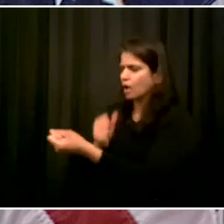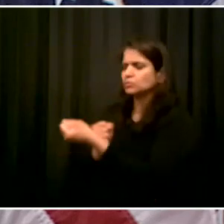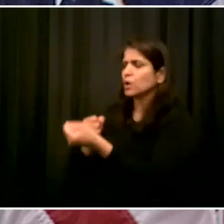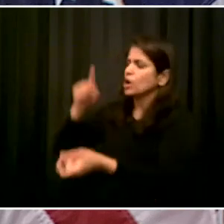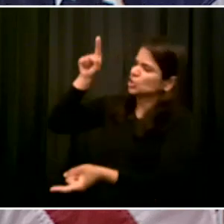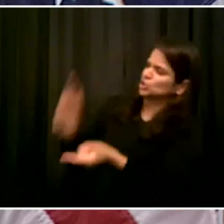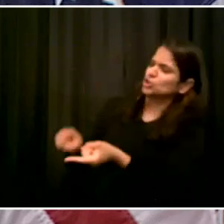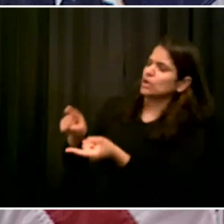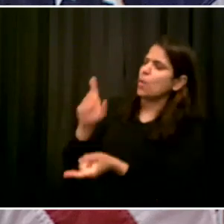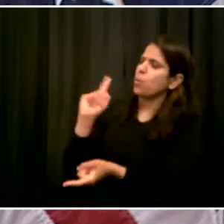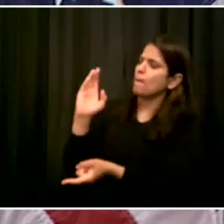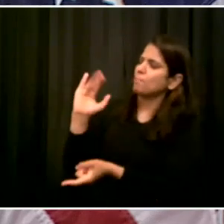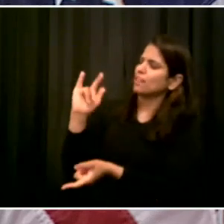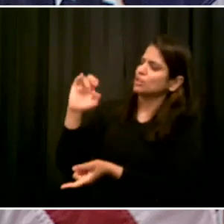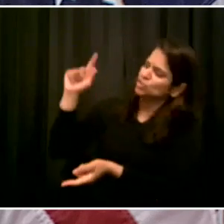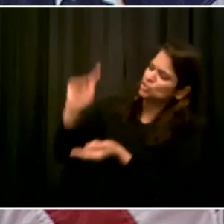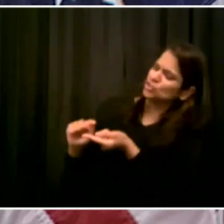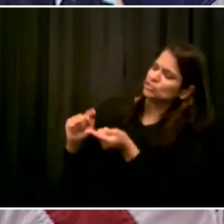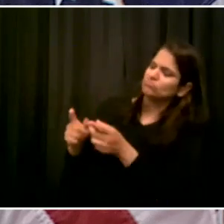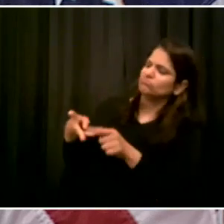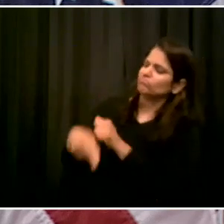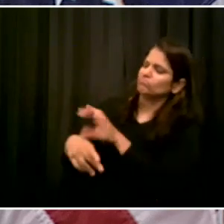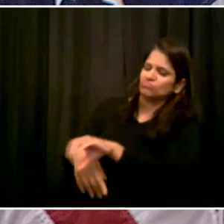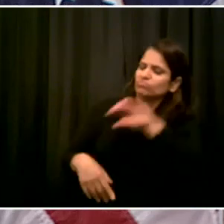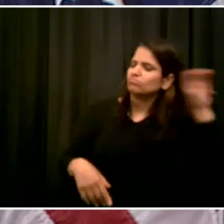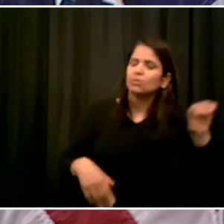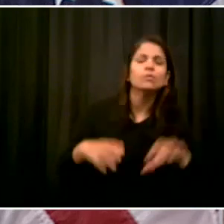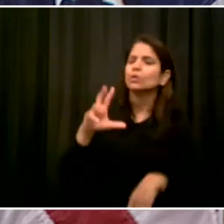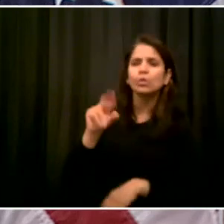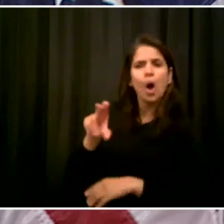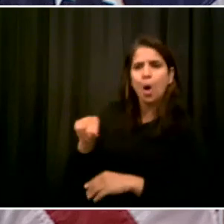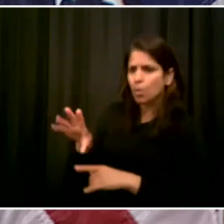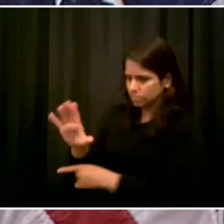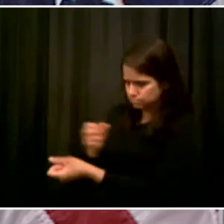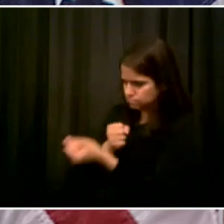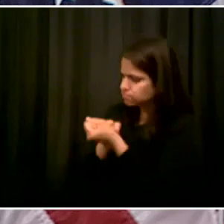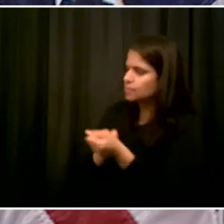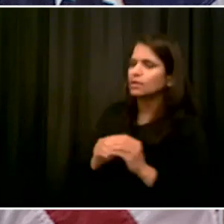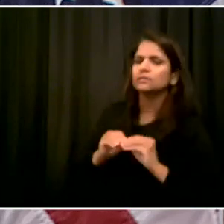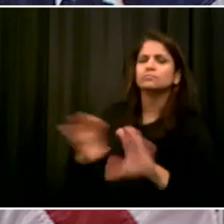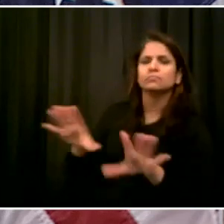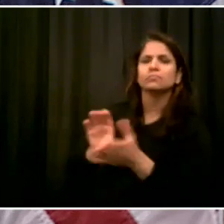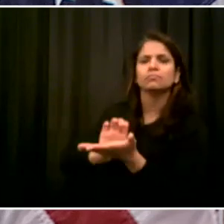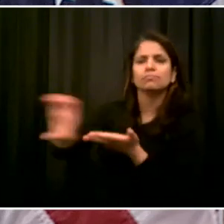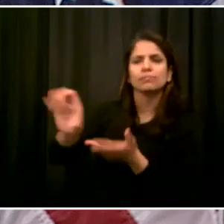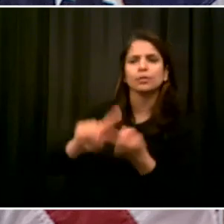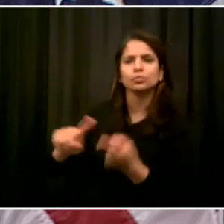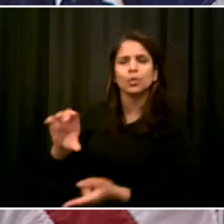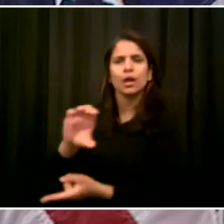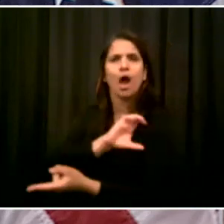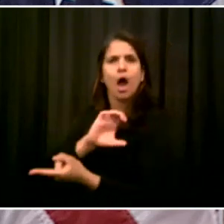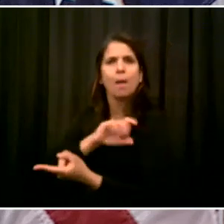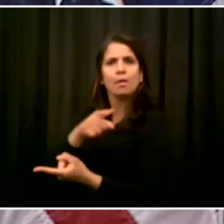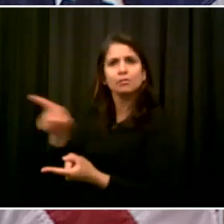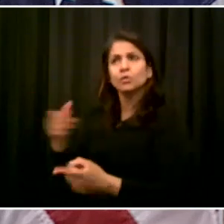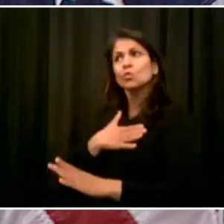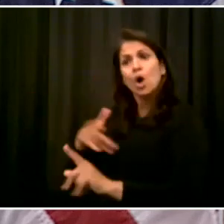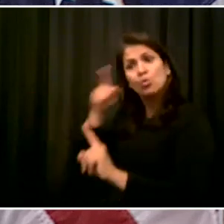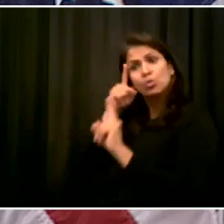deeply engaged with the community. The work that has happened with neighborhood policing is very labor intensive.